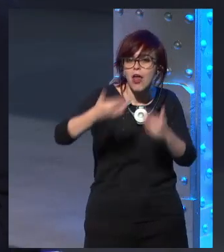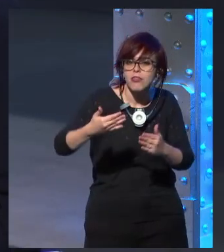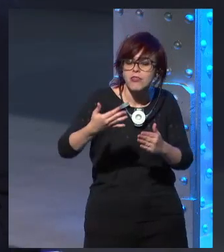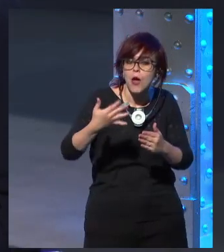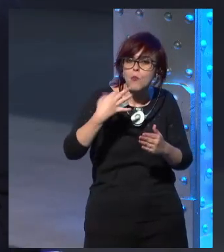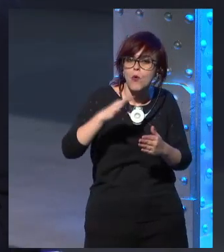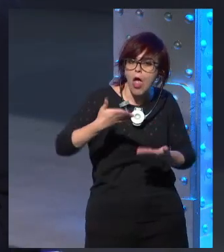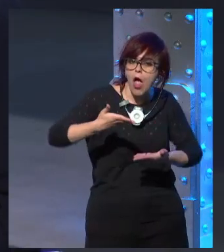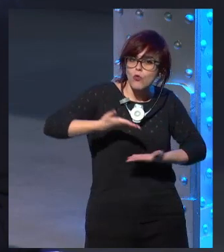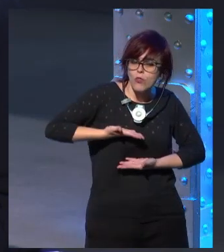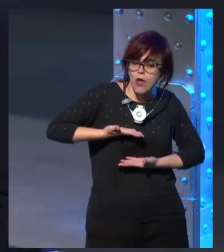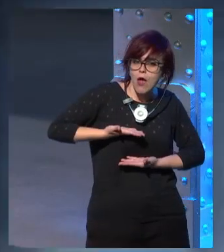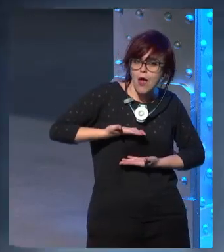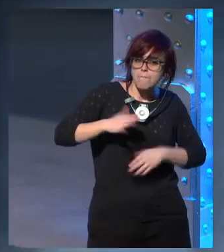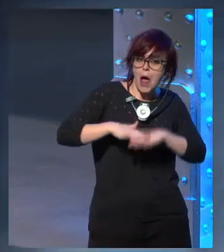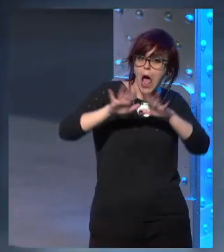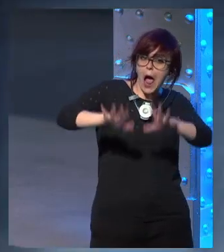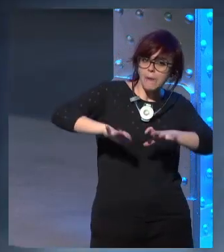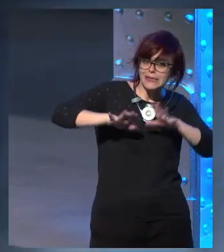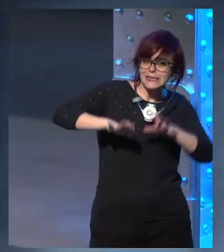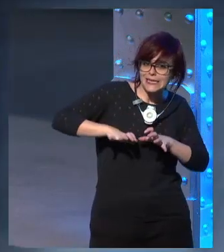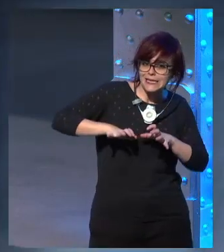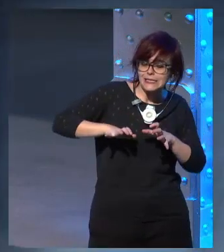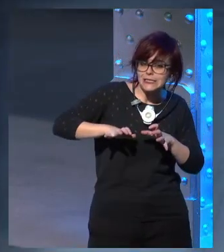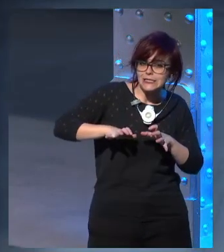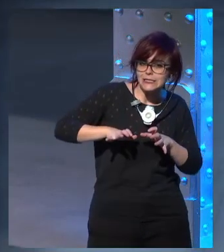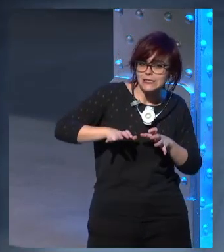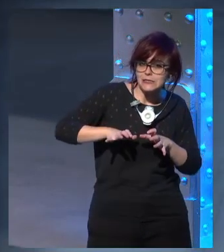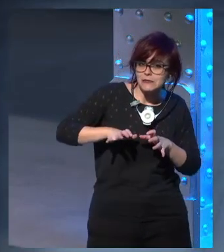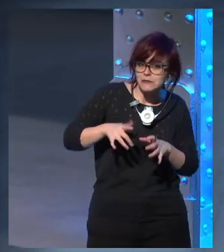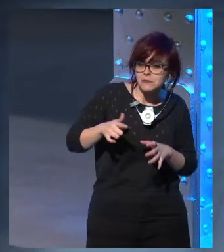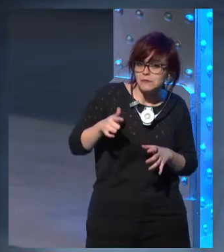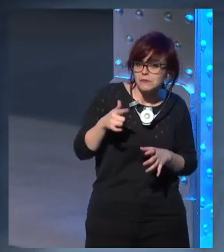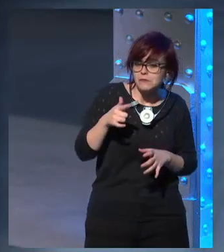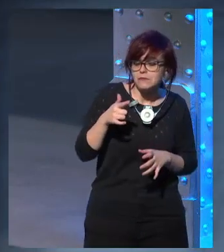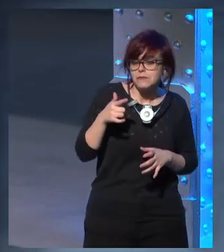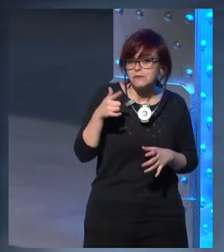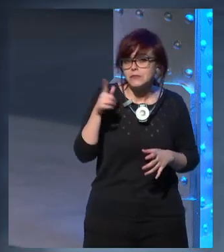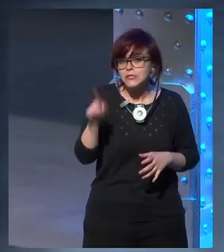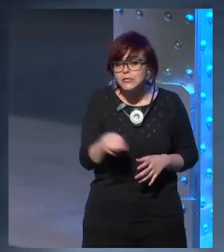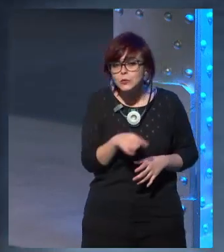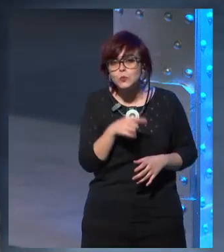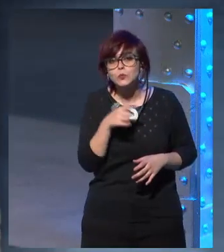technology includes through game with children, no matter how this game is?